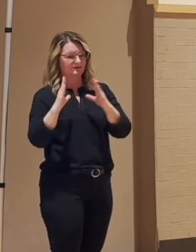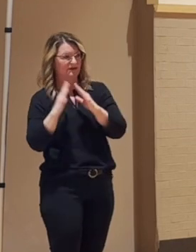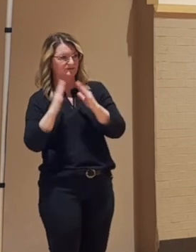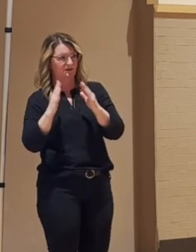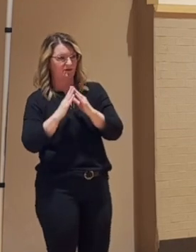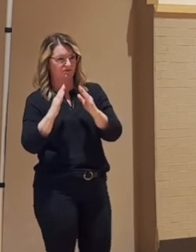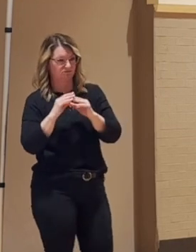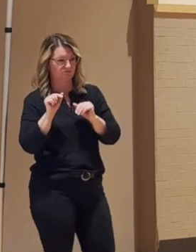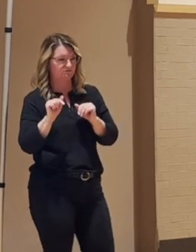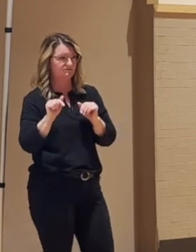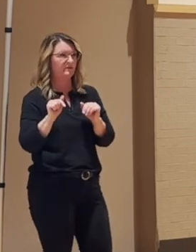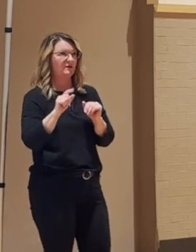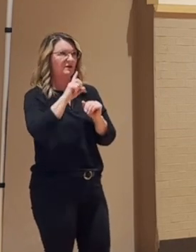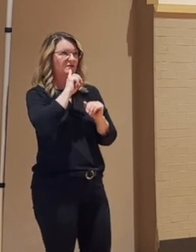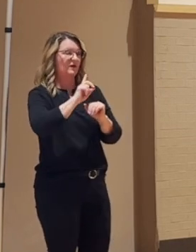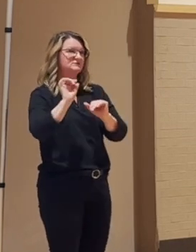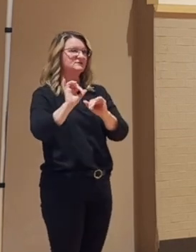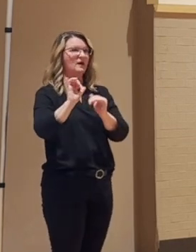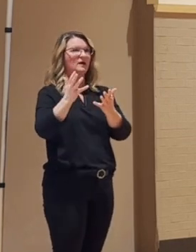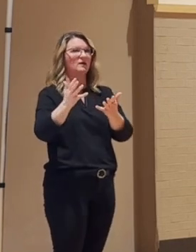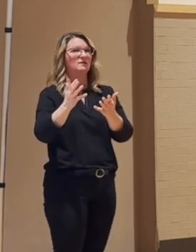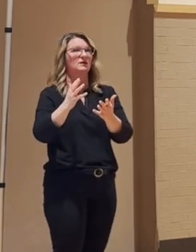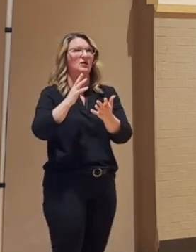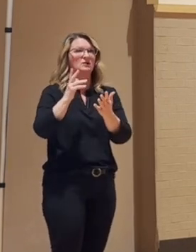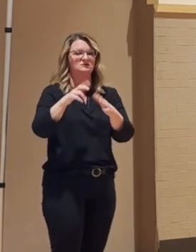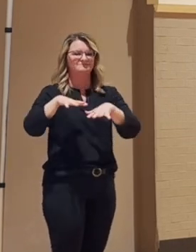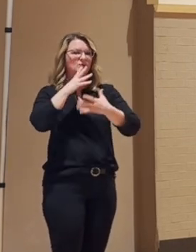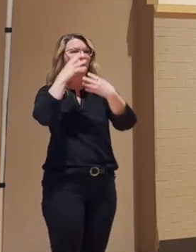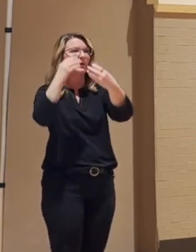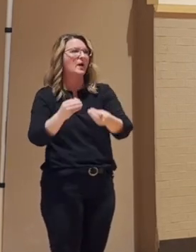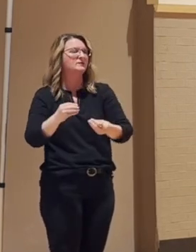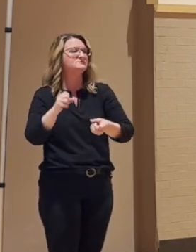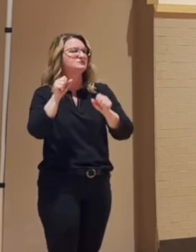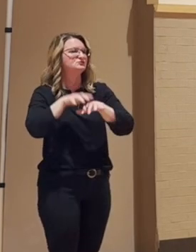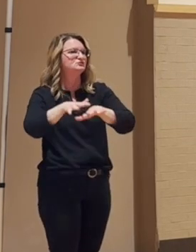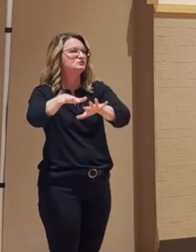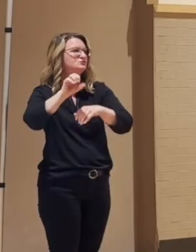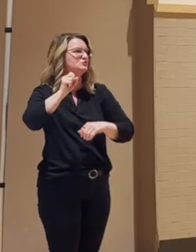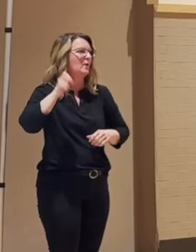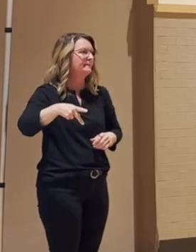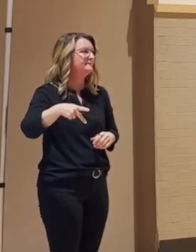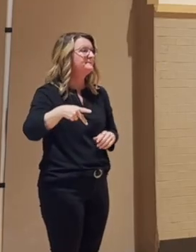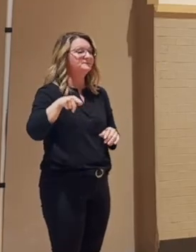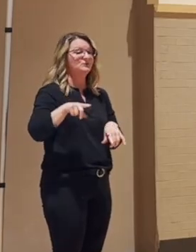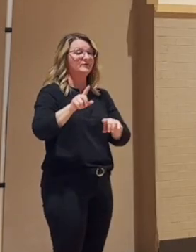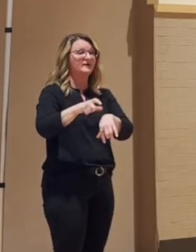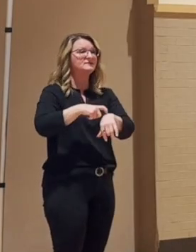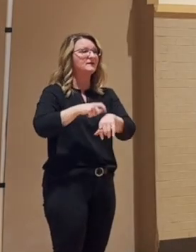which was essentially like a wetland or swamp. During that time, there was not